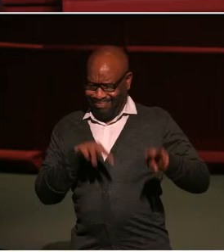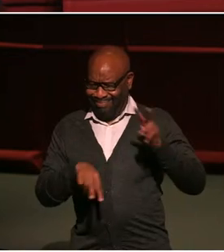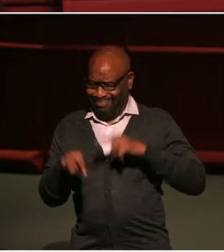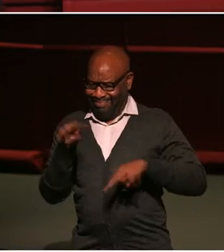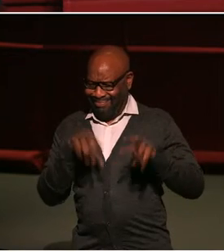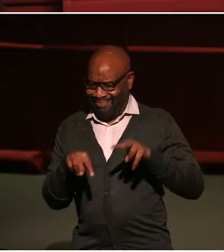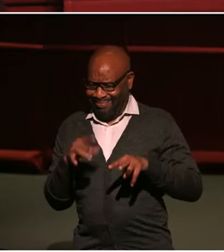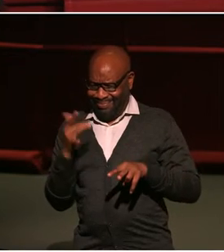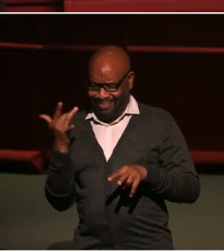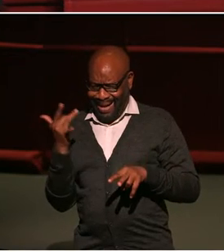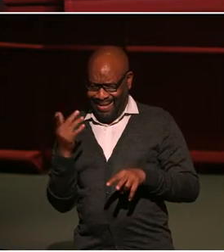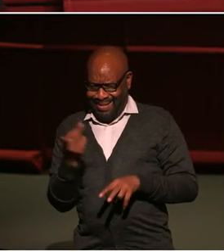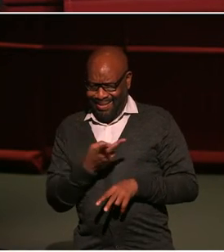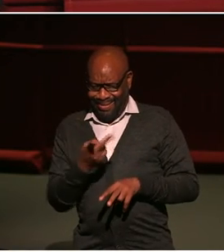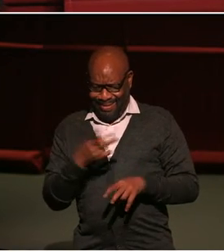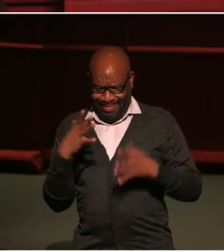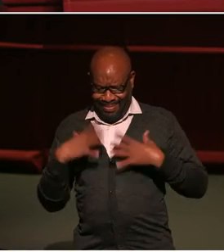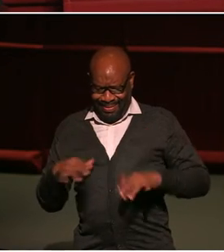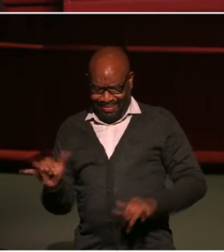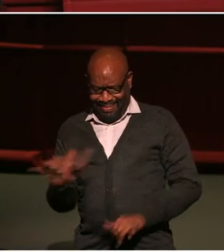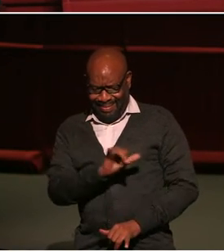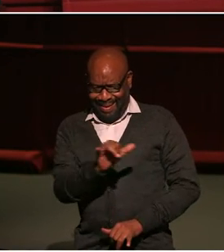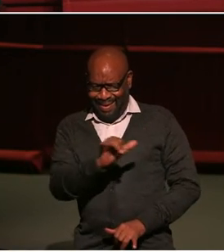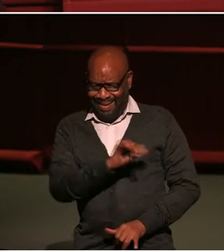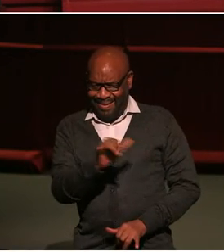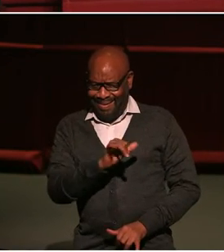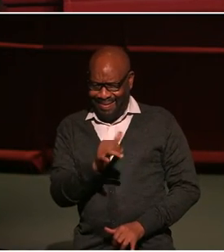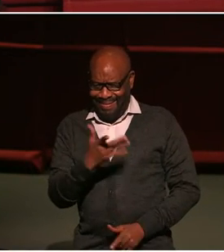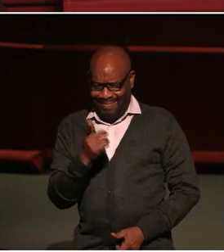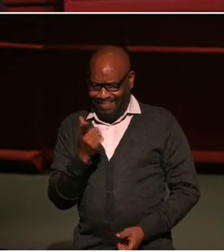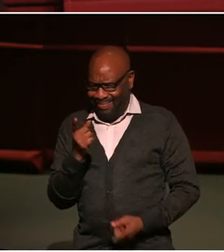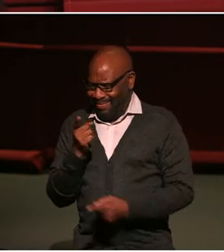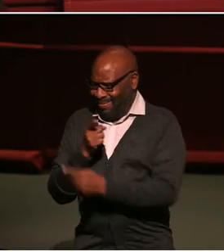why are we dressed like that? And why are we here?